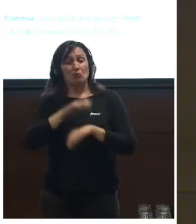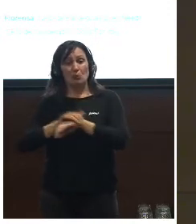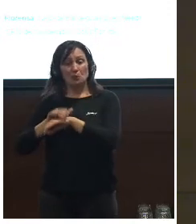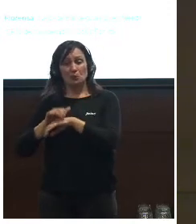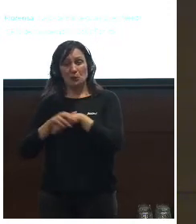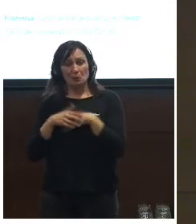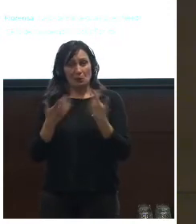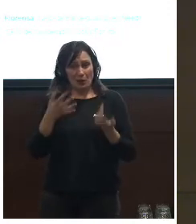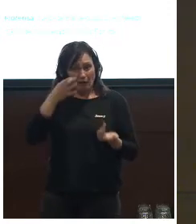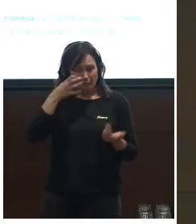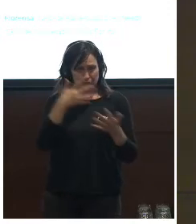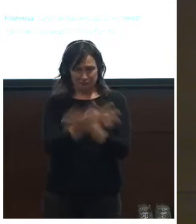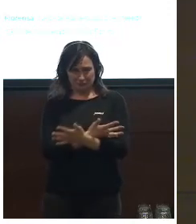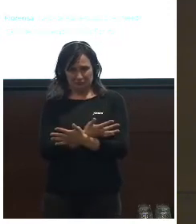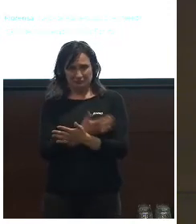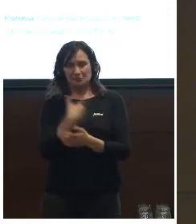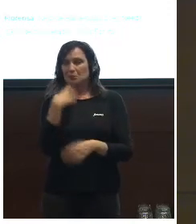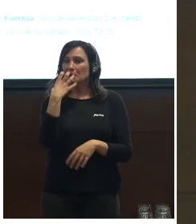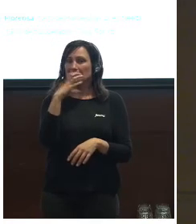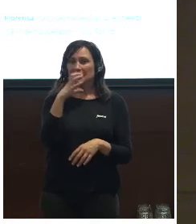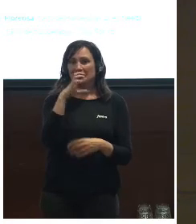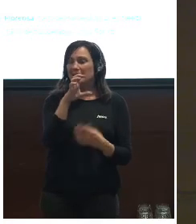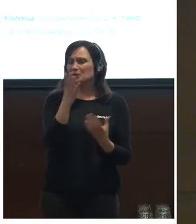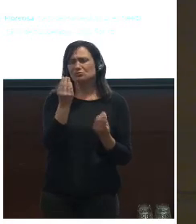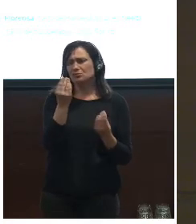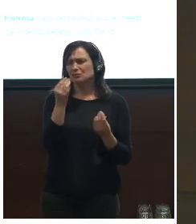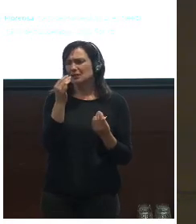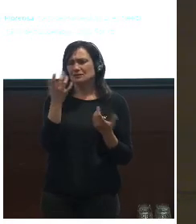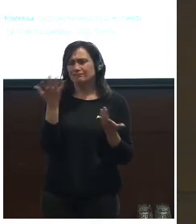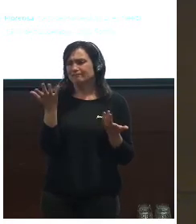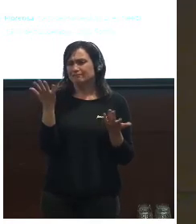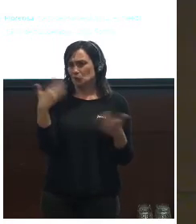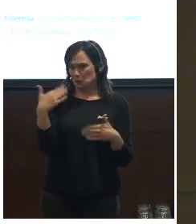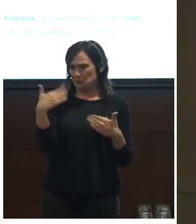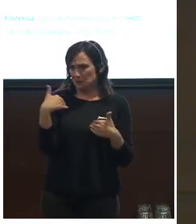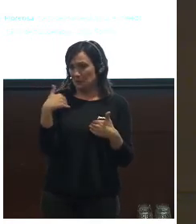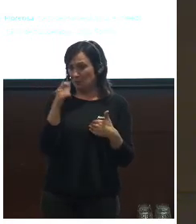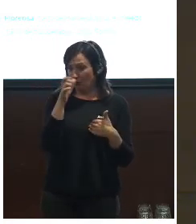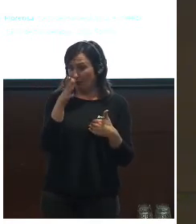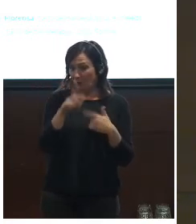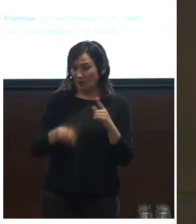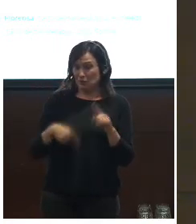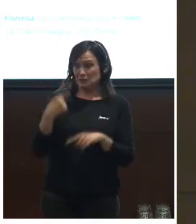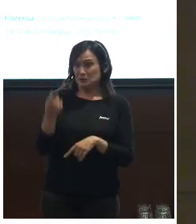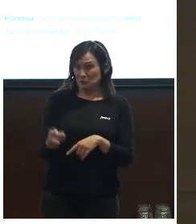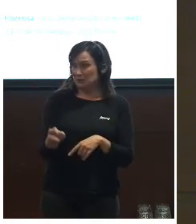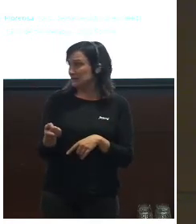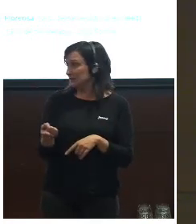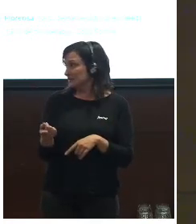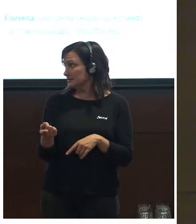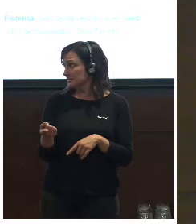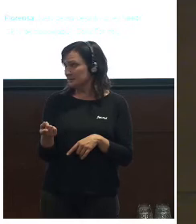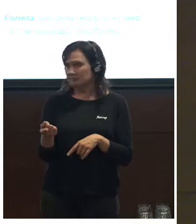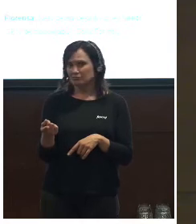ago. And now, after 5 years, I can tell you that it's slowly, slowly increasing, but we have to stay in